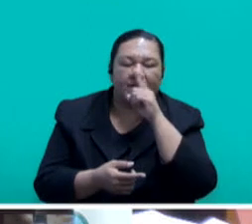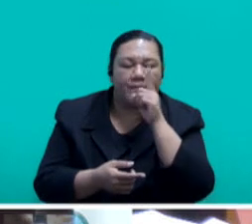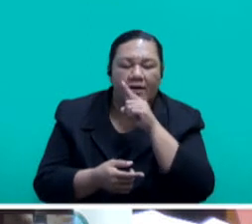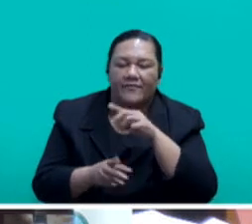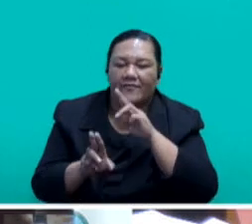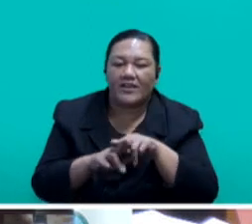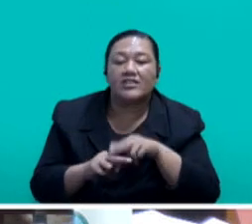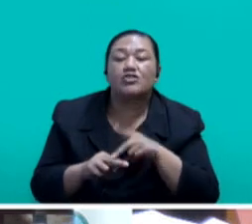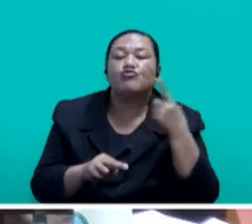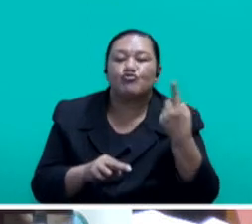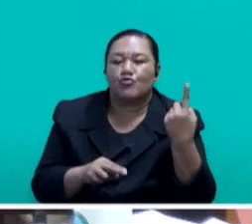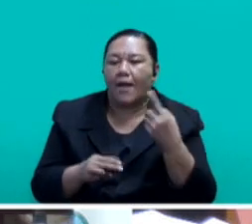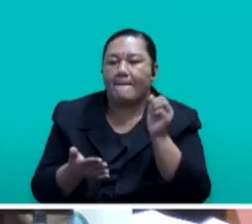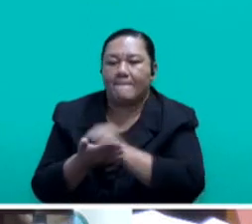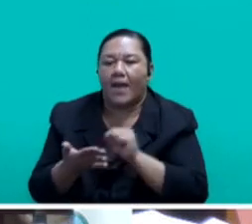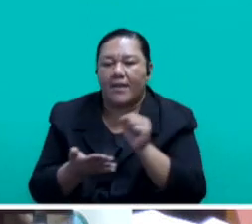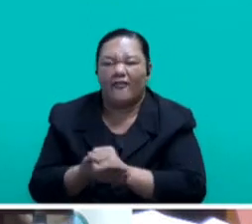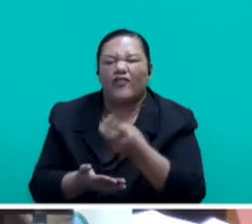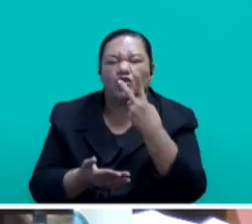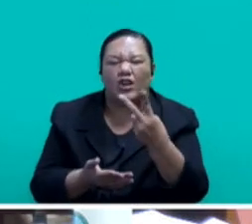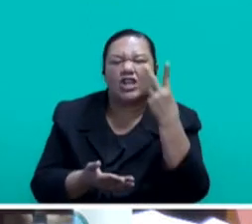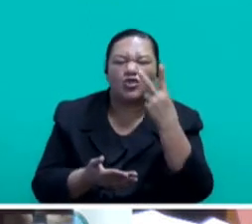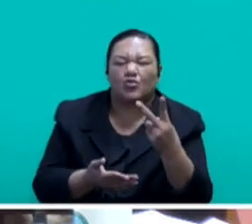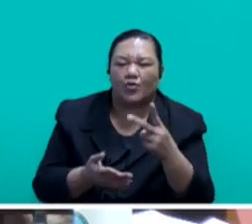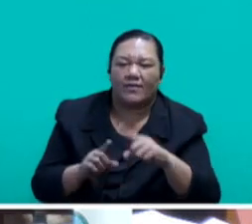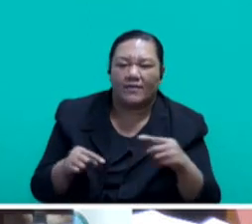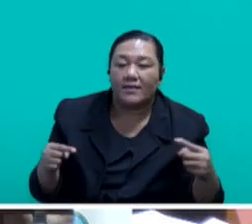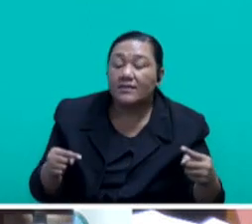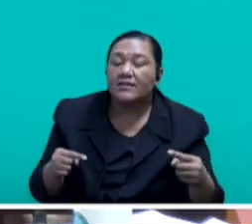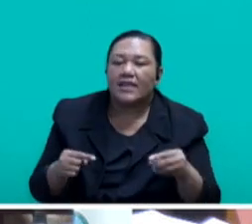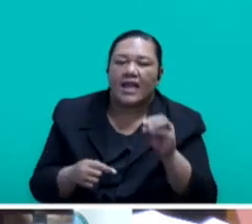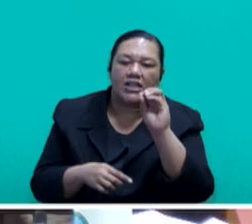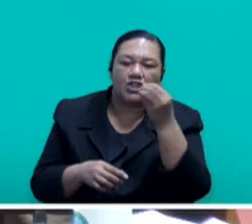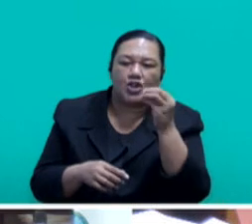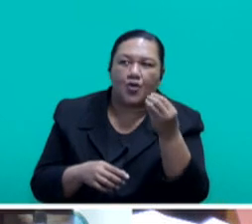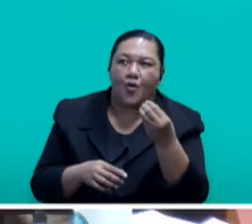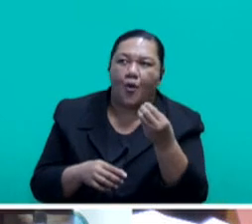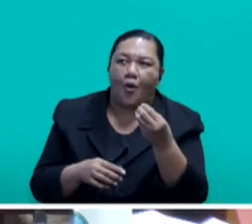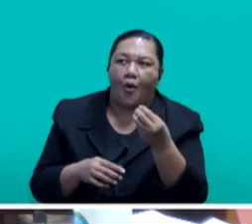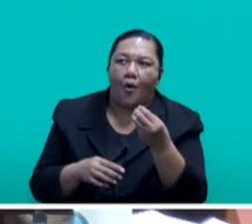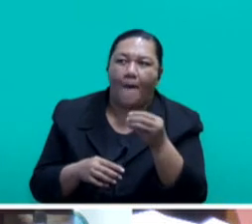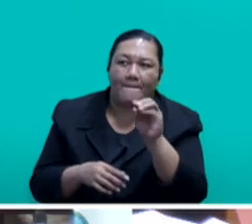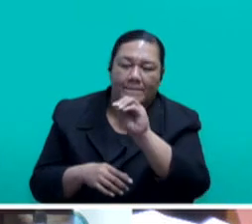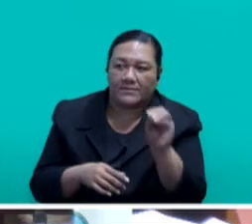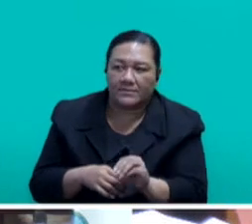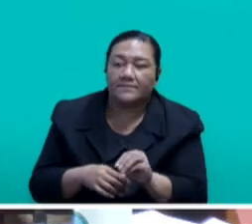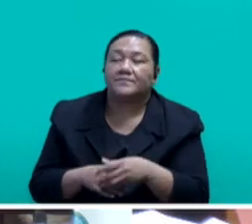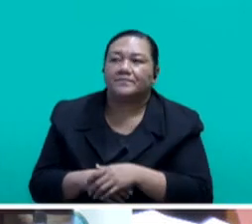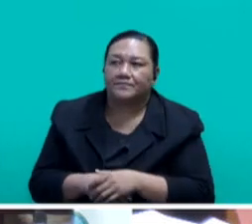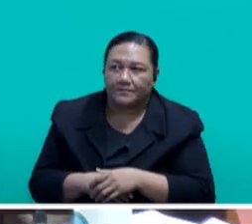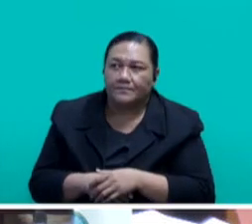list is only within the 22 items that are zero rated. In addition, the government